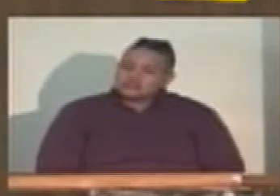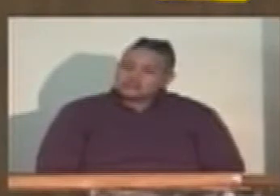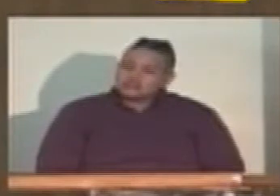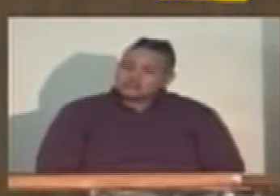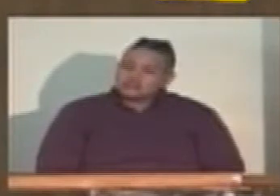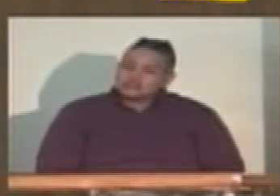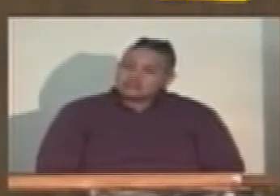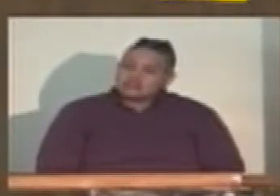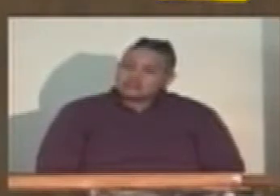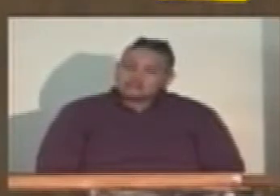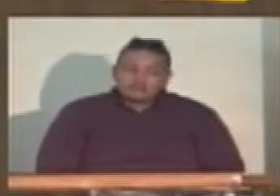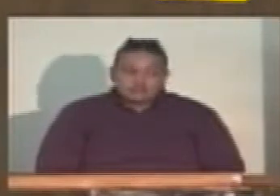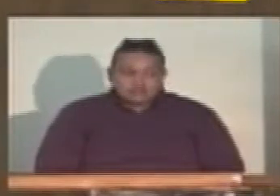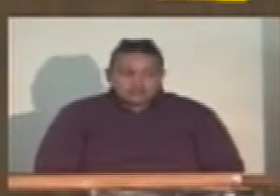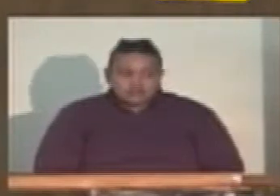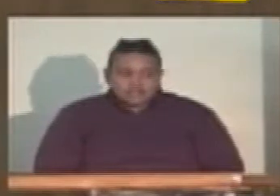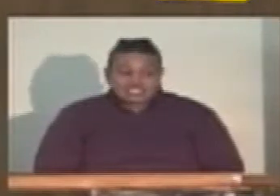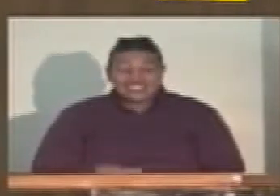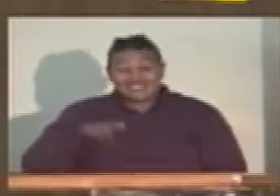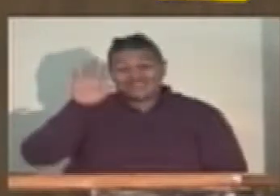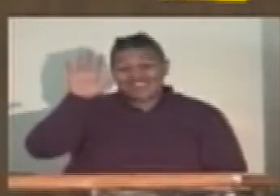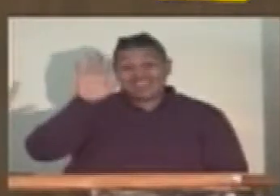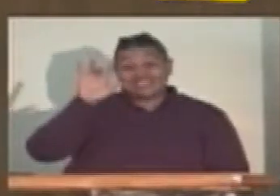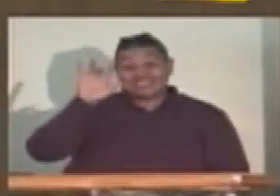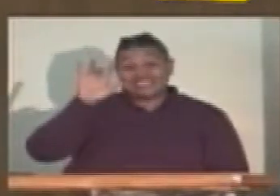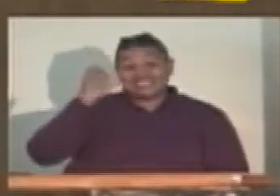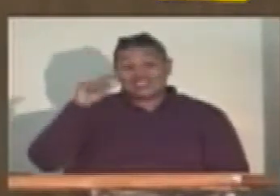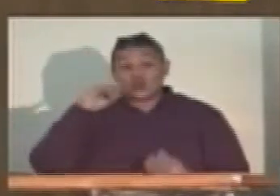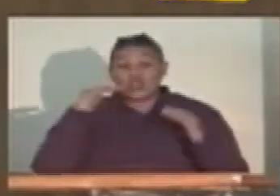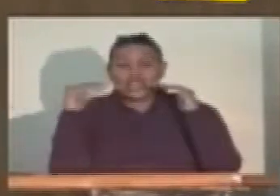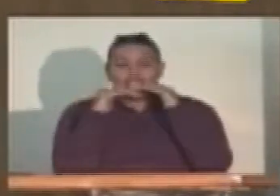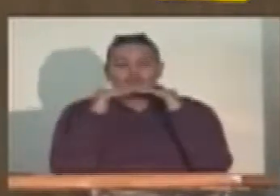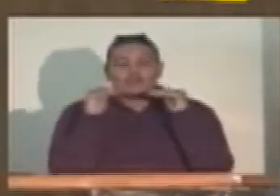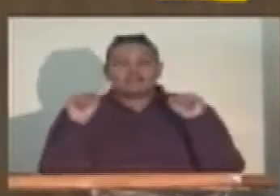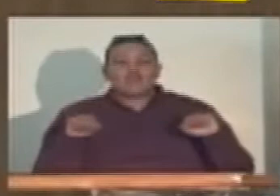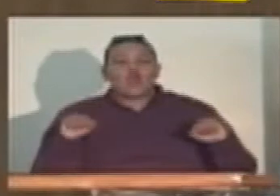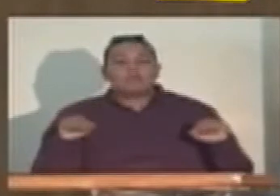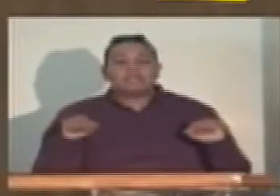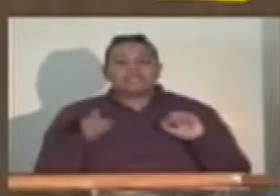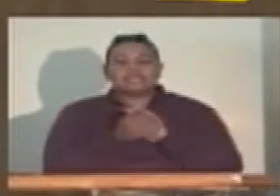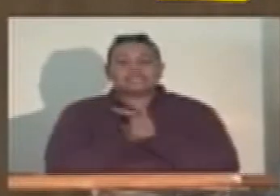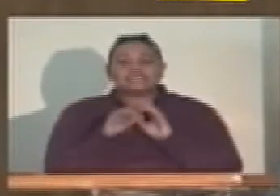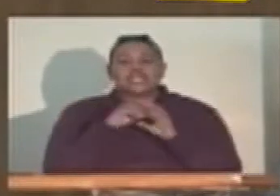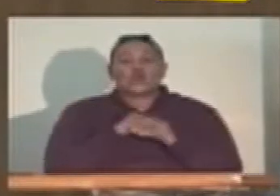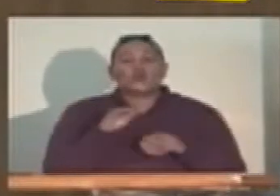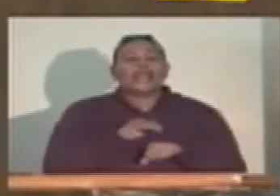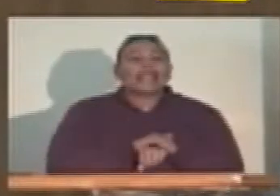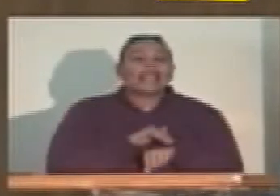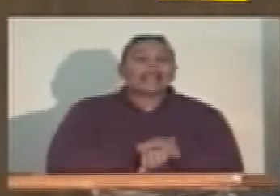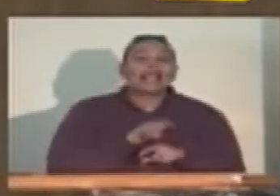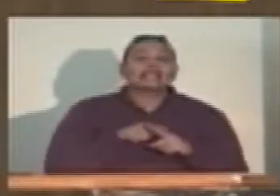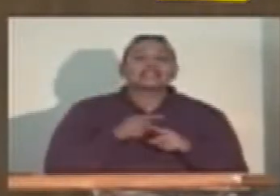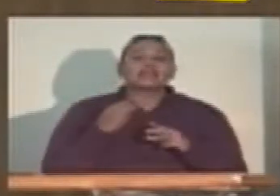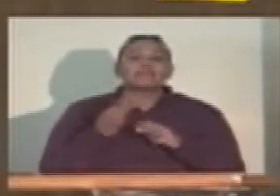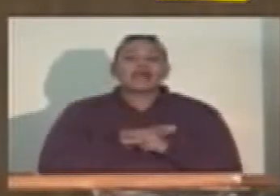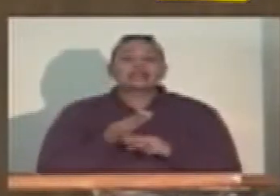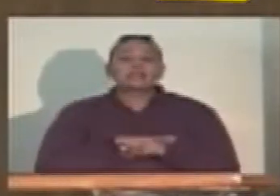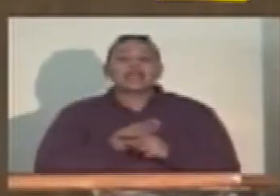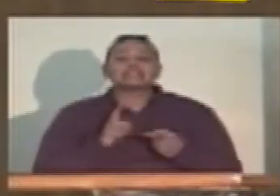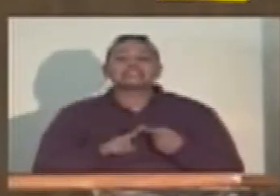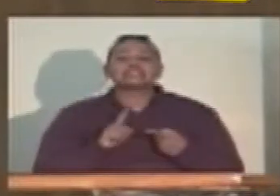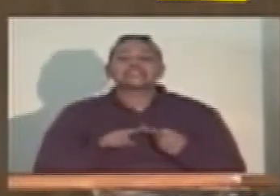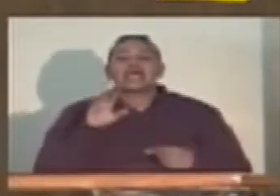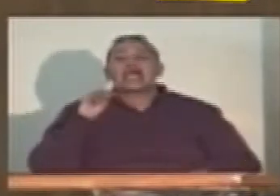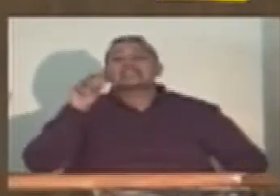That is 5 CXCs or equivalent competencies including English, mathematics,